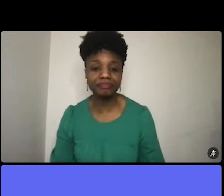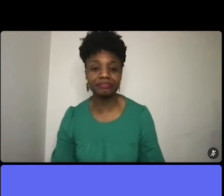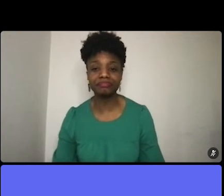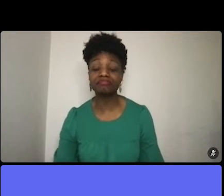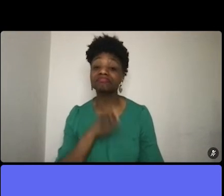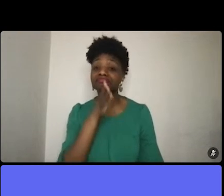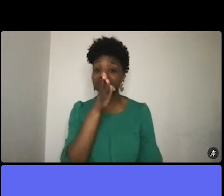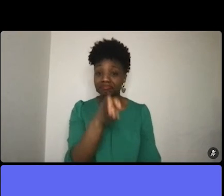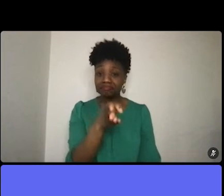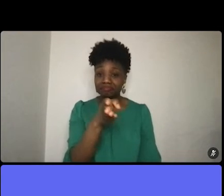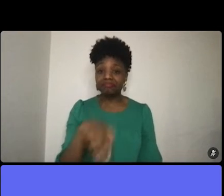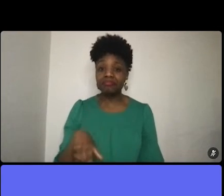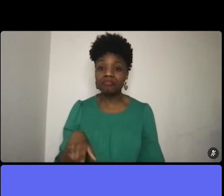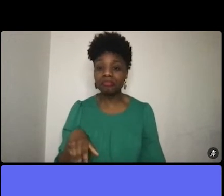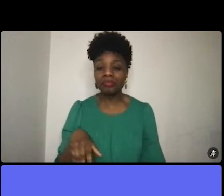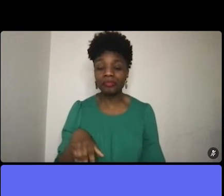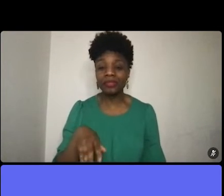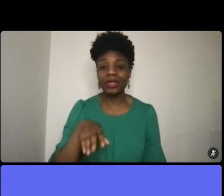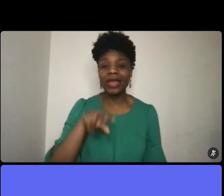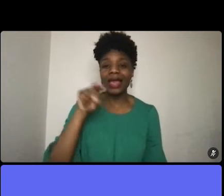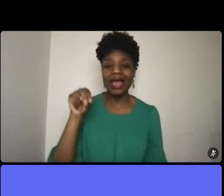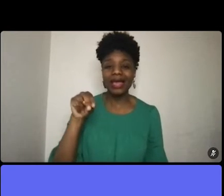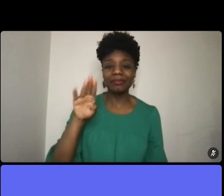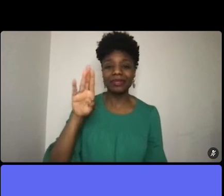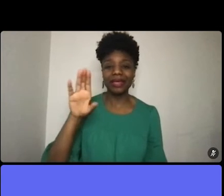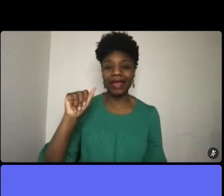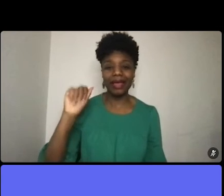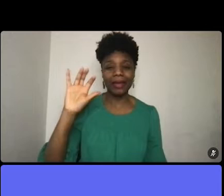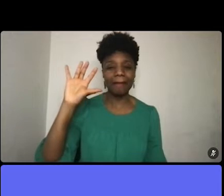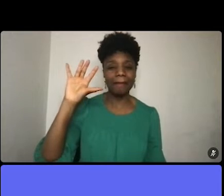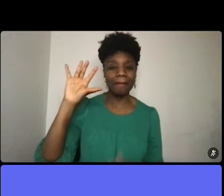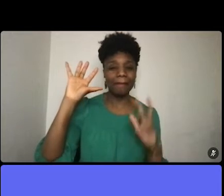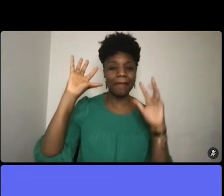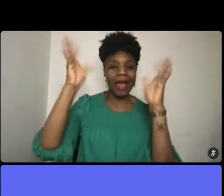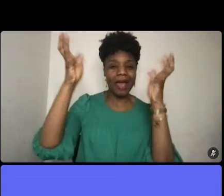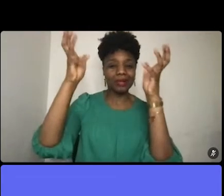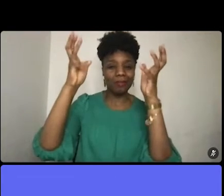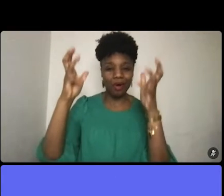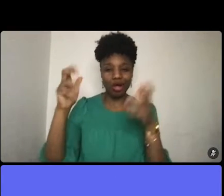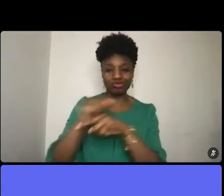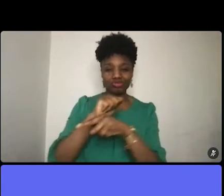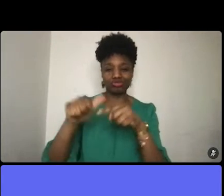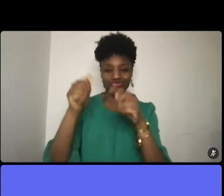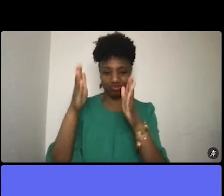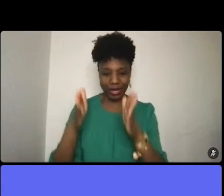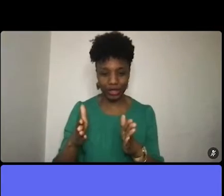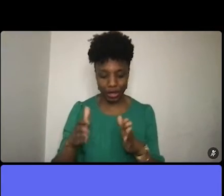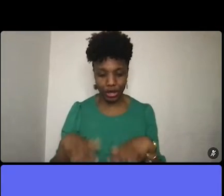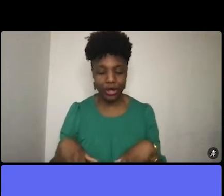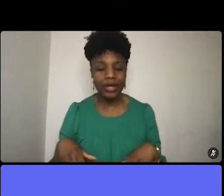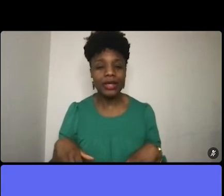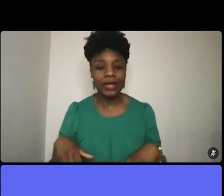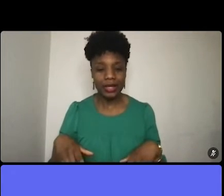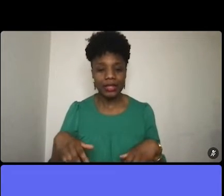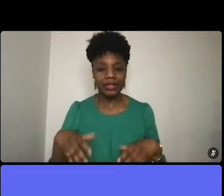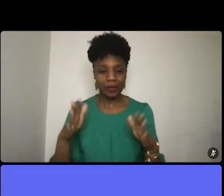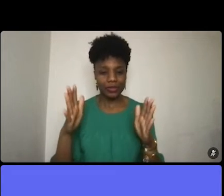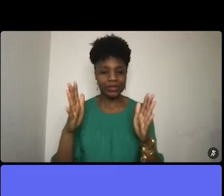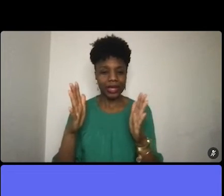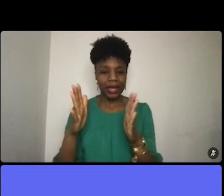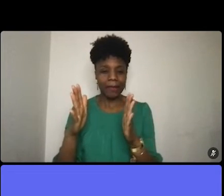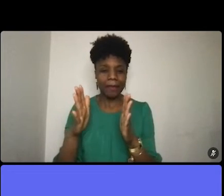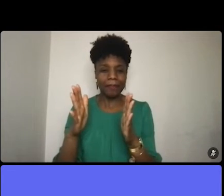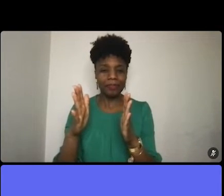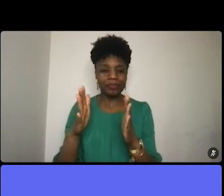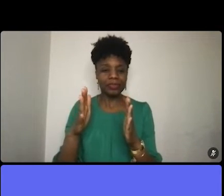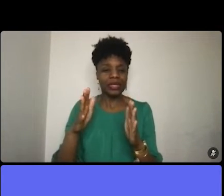trainer. He said he puts some of his clients like Devin Booker on microdosing so they can just relax and get